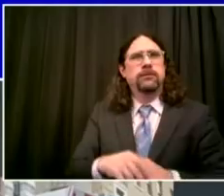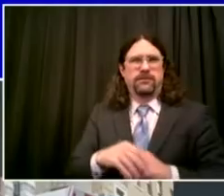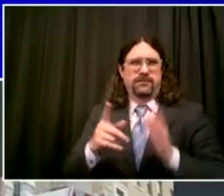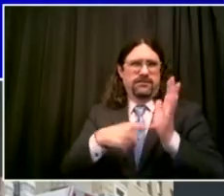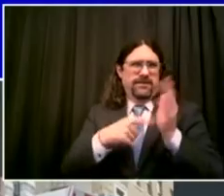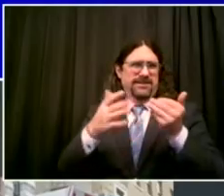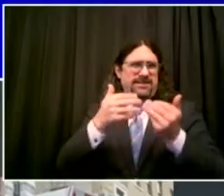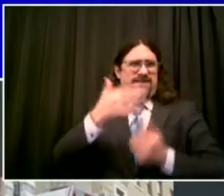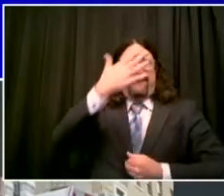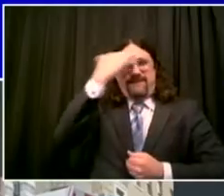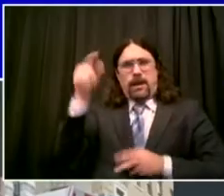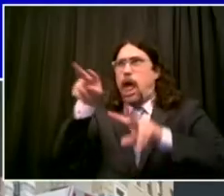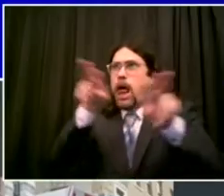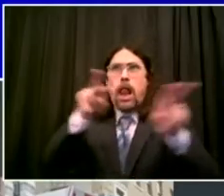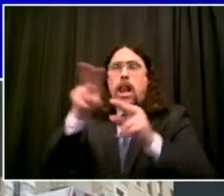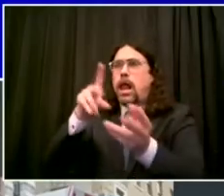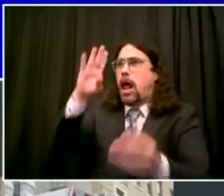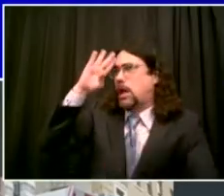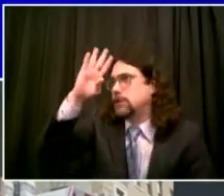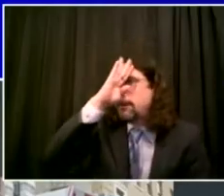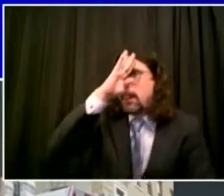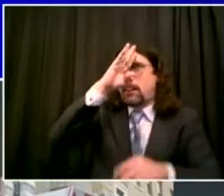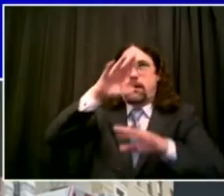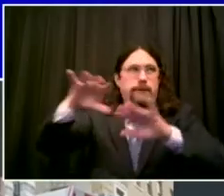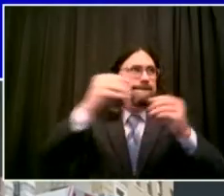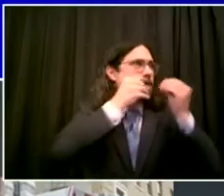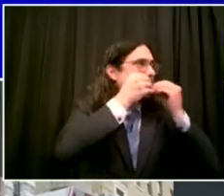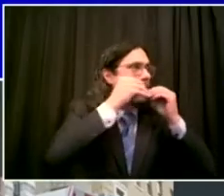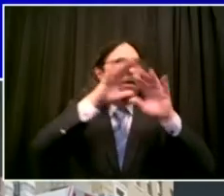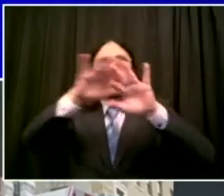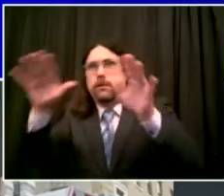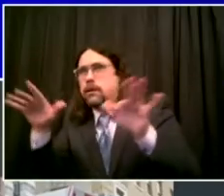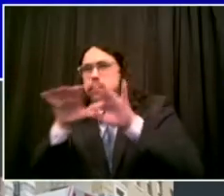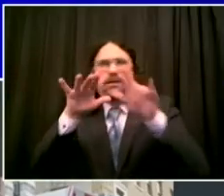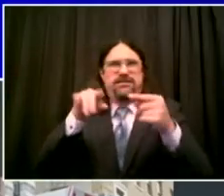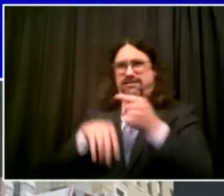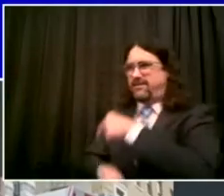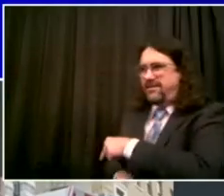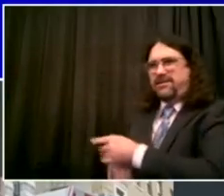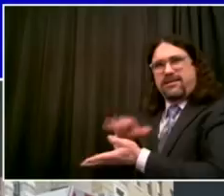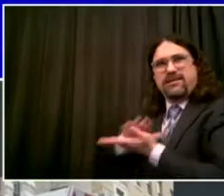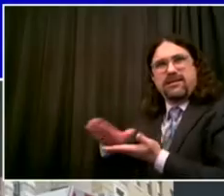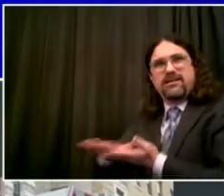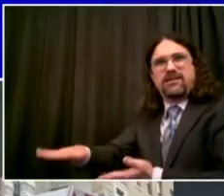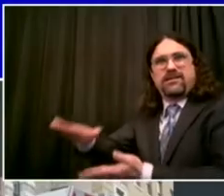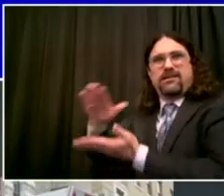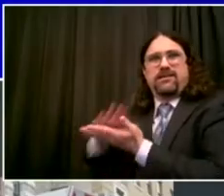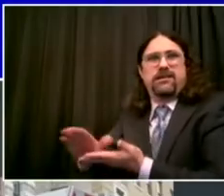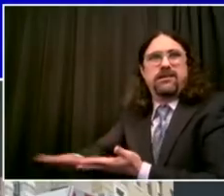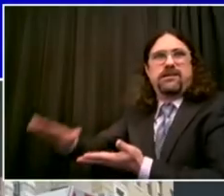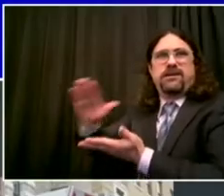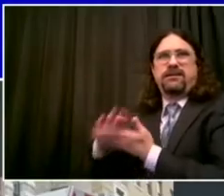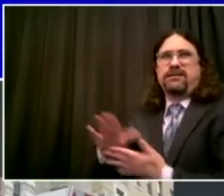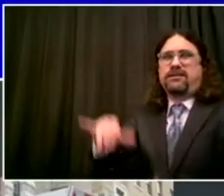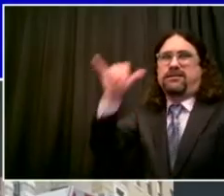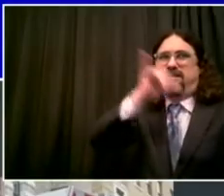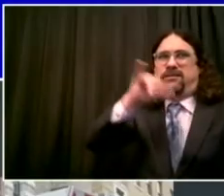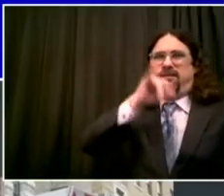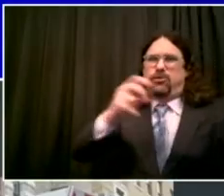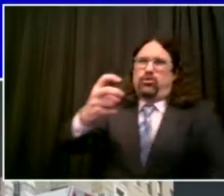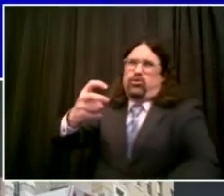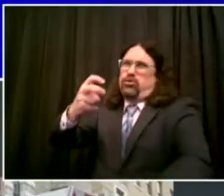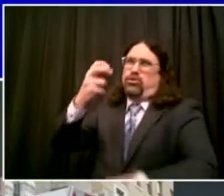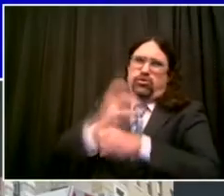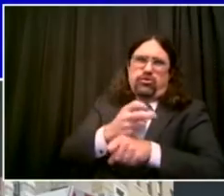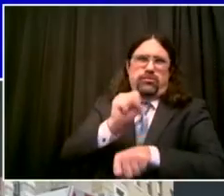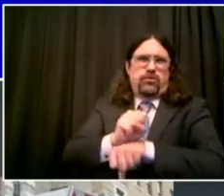sanitation garages, often in their heroic moments where maybe they get a little bit of recognition, but usually it's nowhere near enough, like when